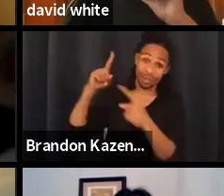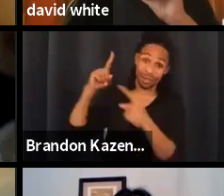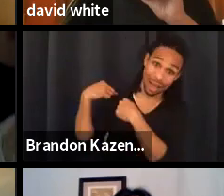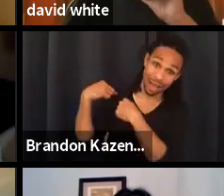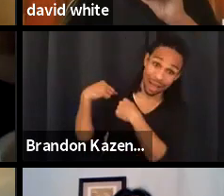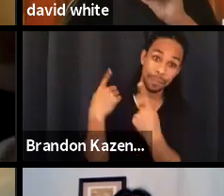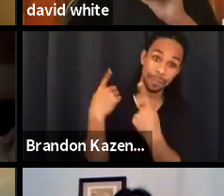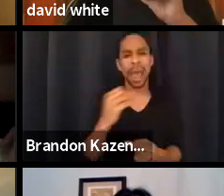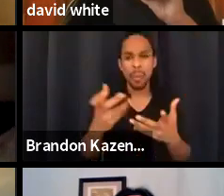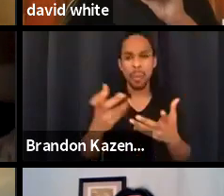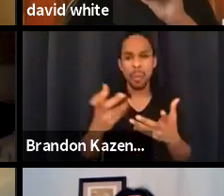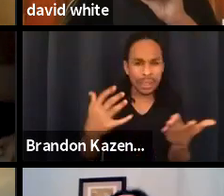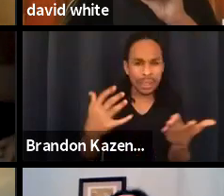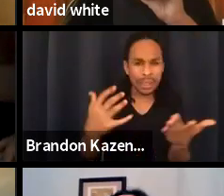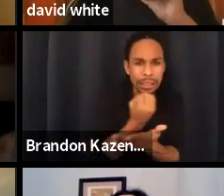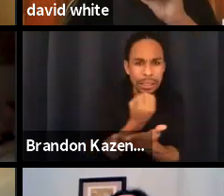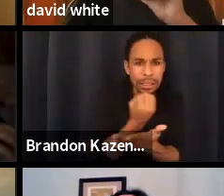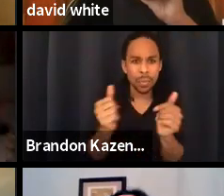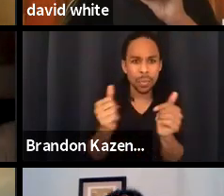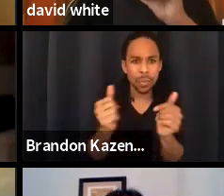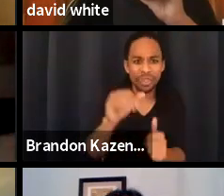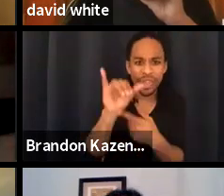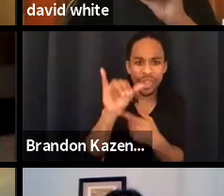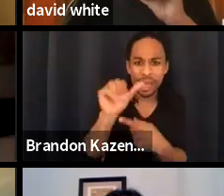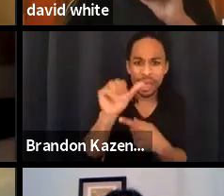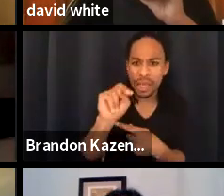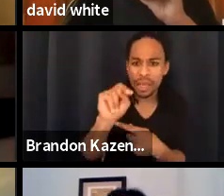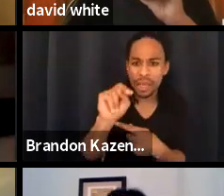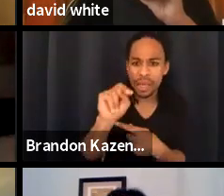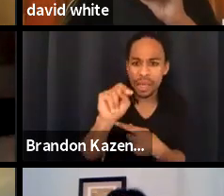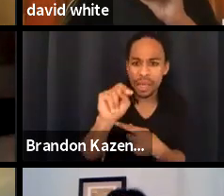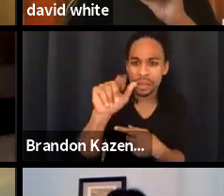more person in this taster teaser portion.